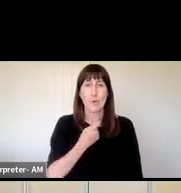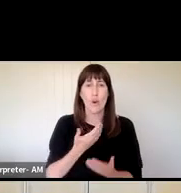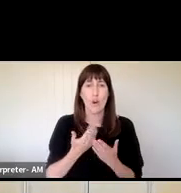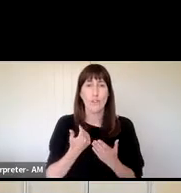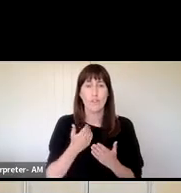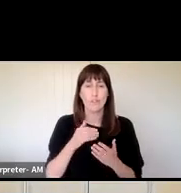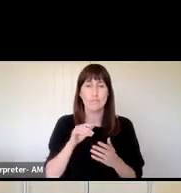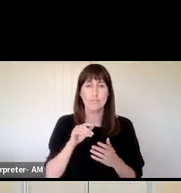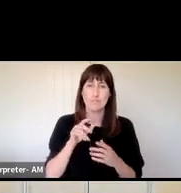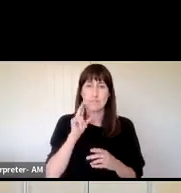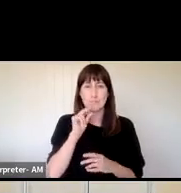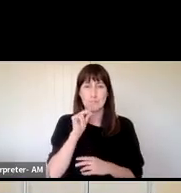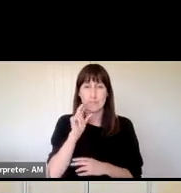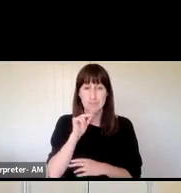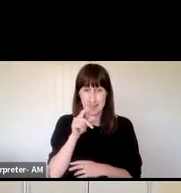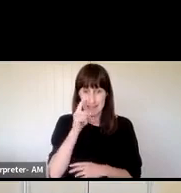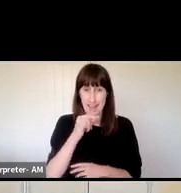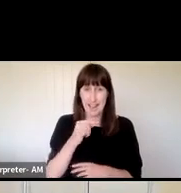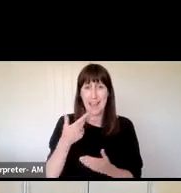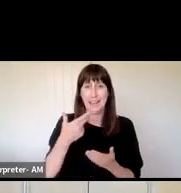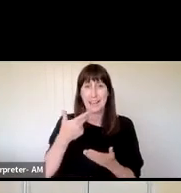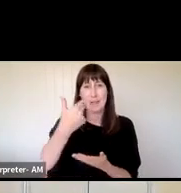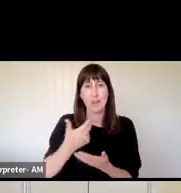and turn on your camera, if you can.